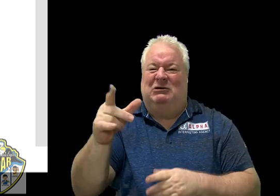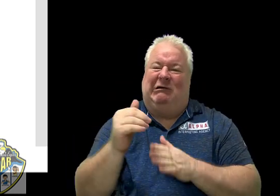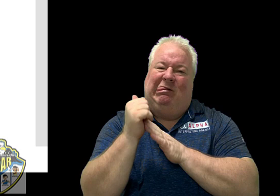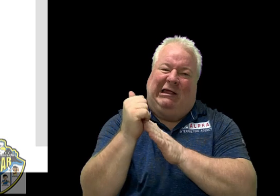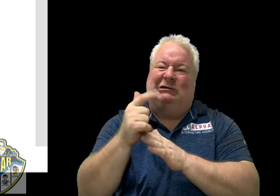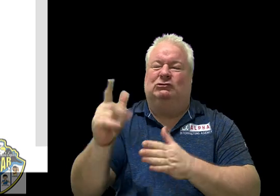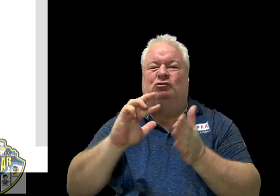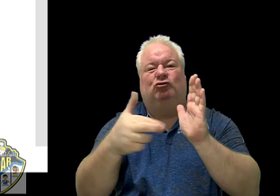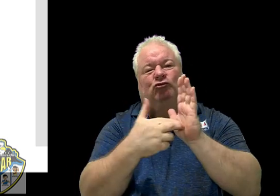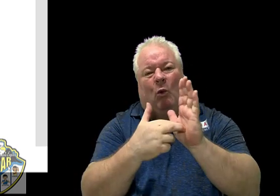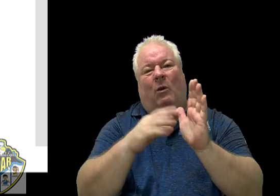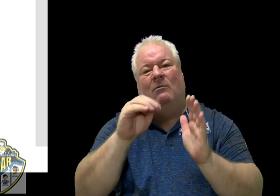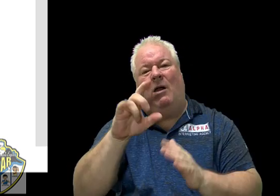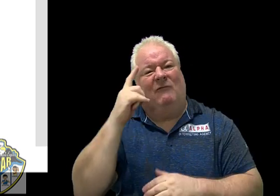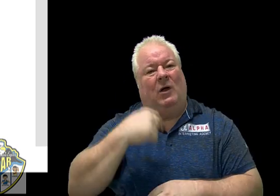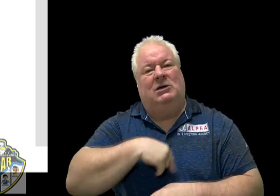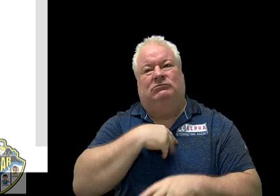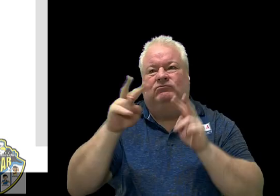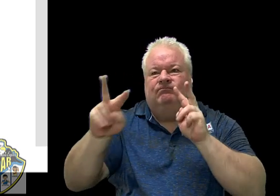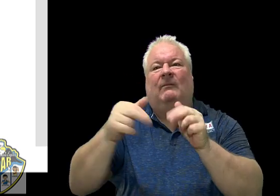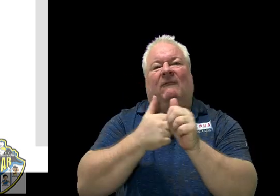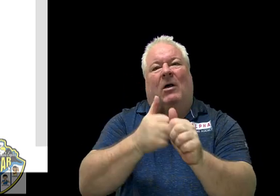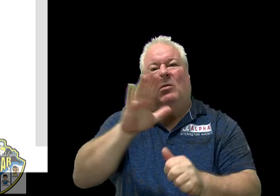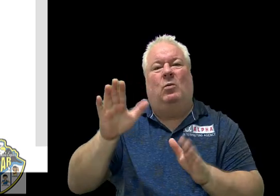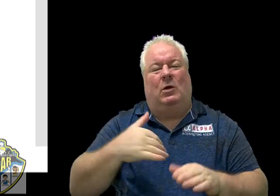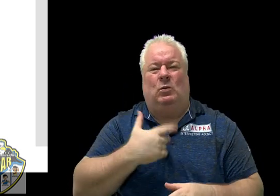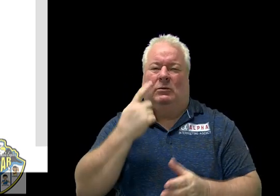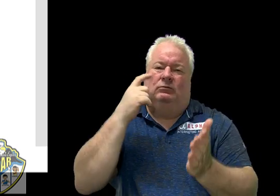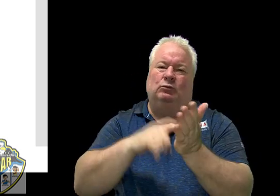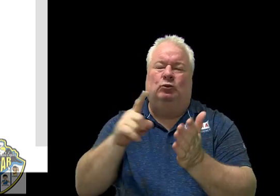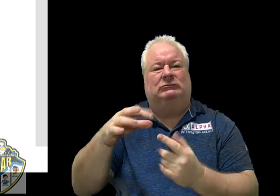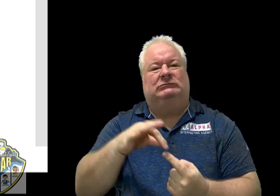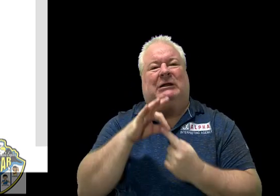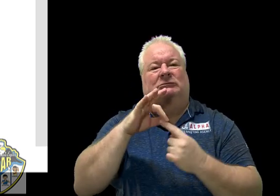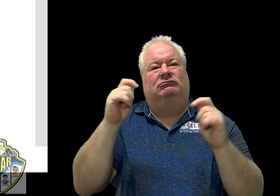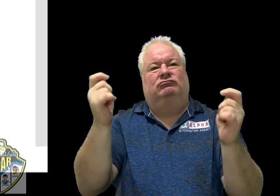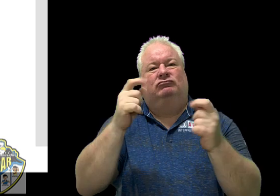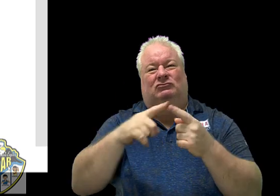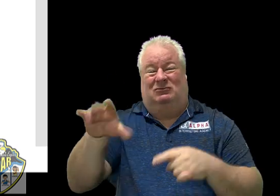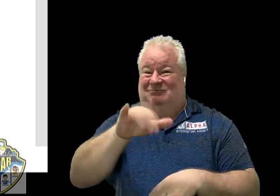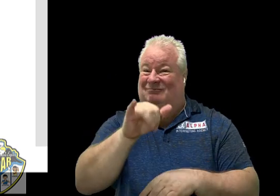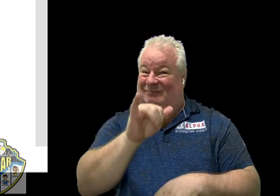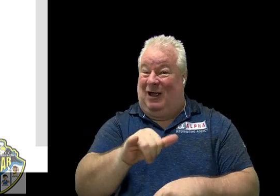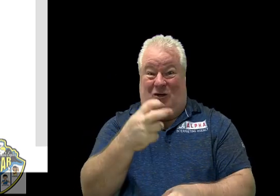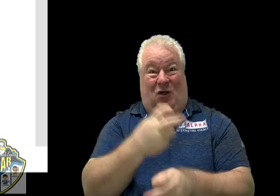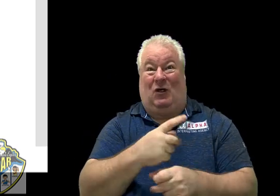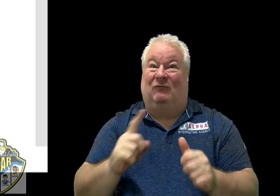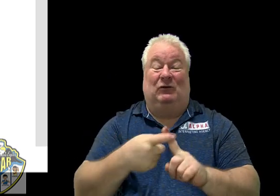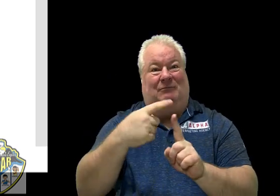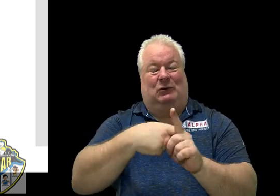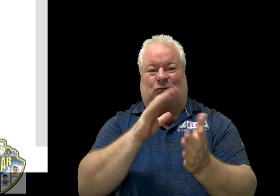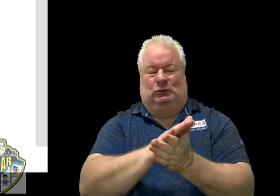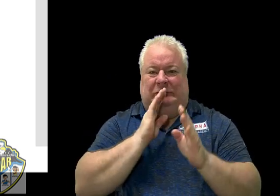to thank you and give you a special celebration. We know how difficult and challenging this first month has